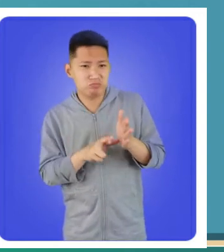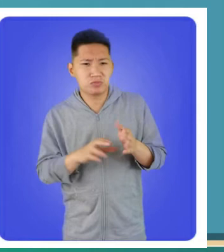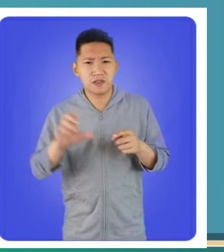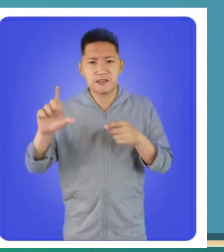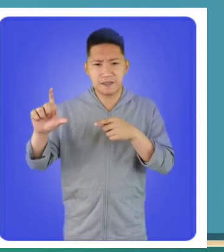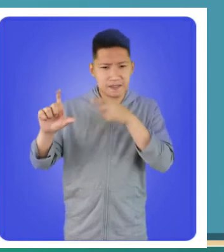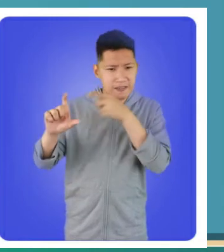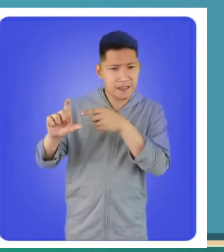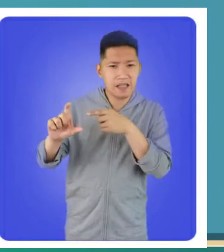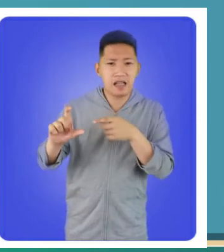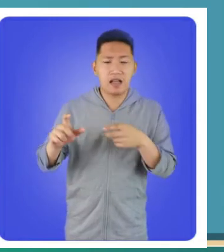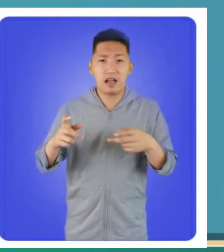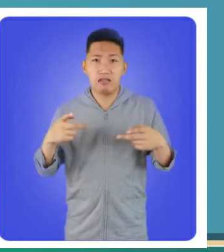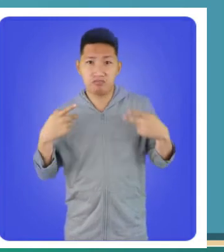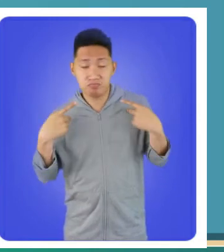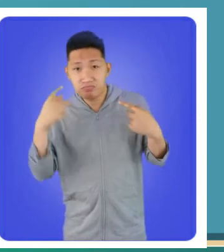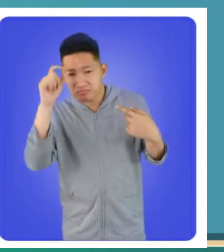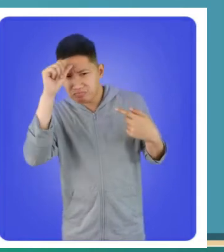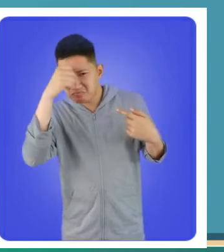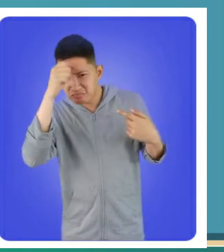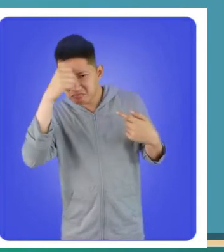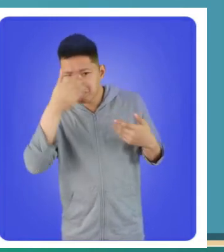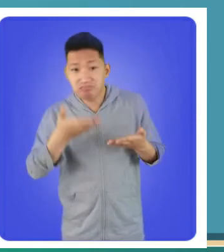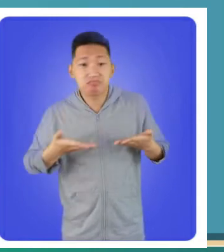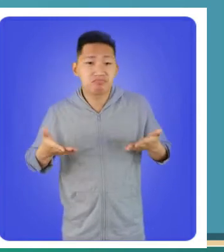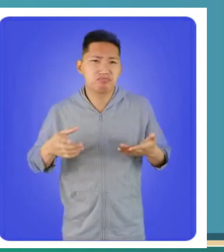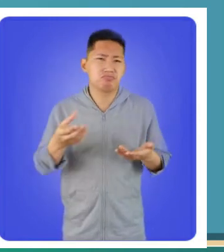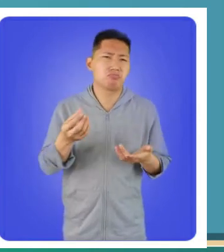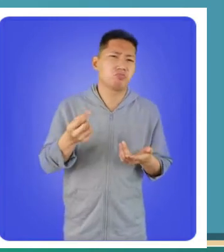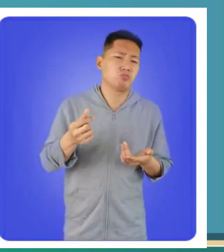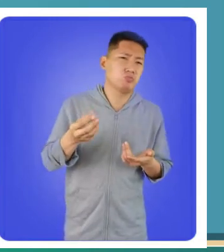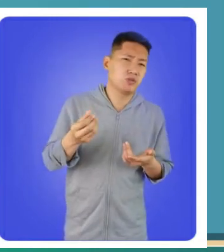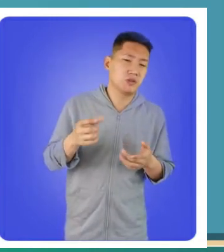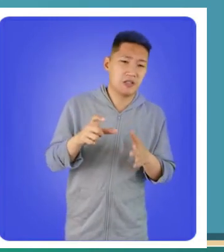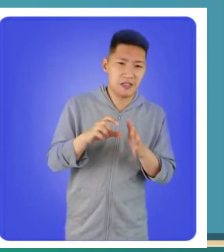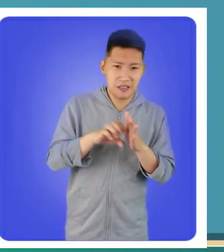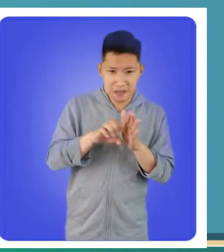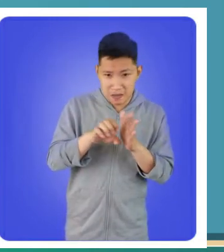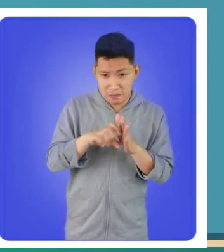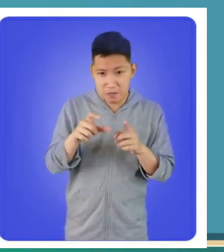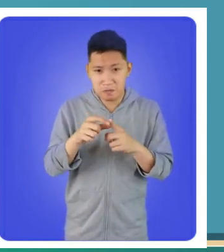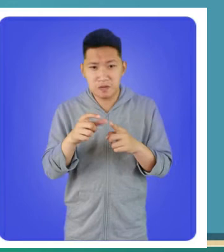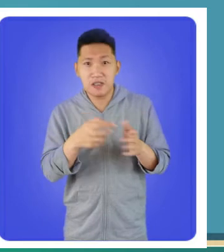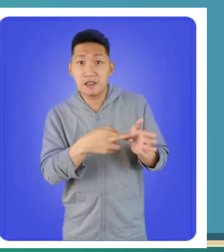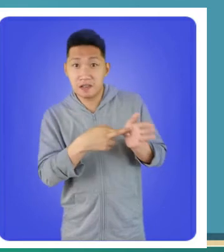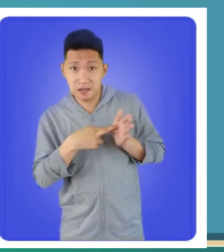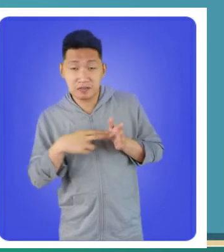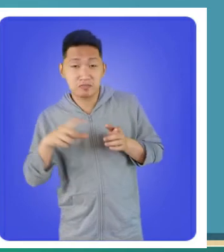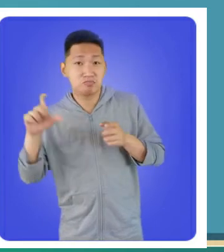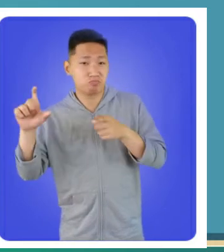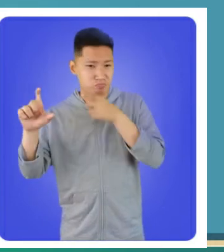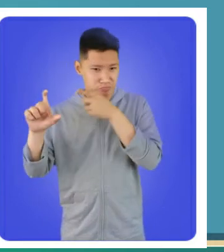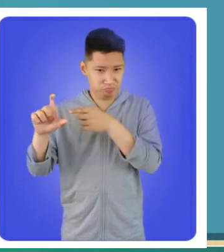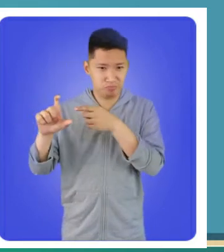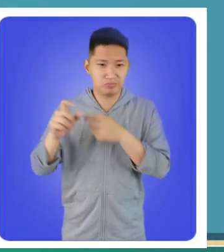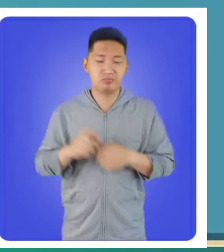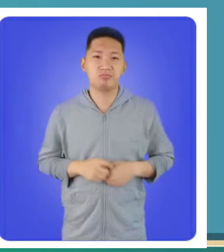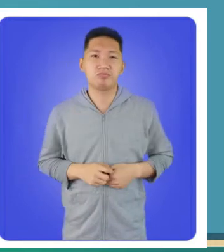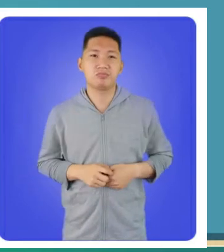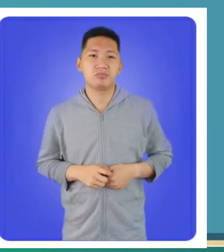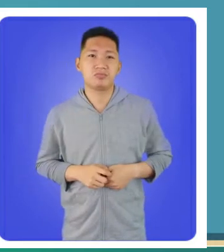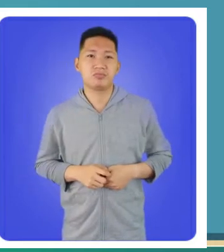capitalization that one has to remember. Here are a few examples of words that require